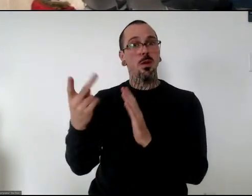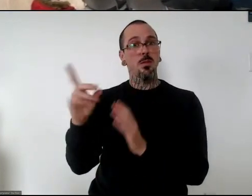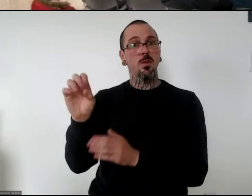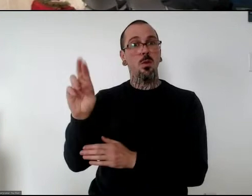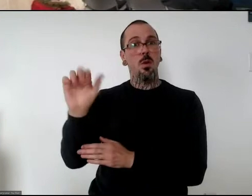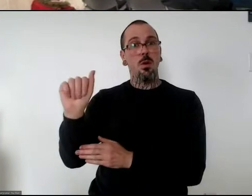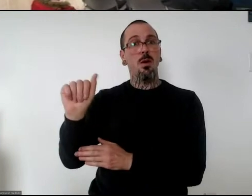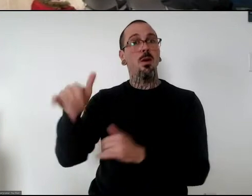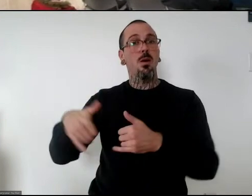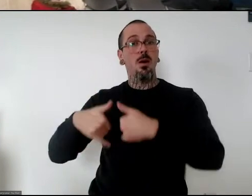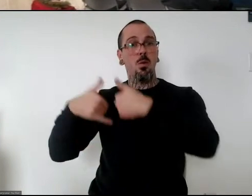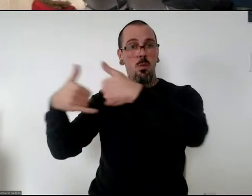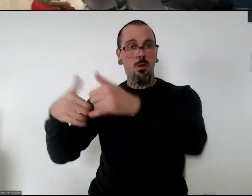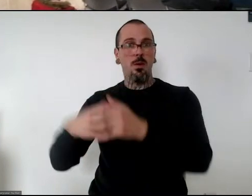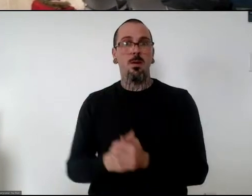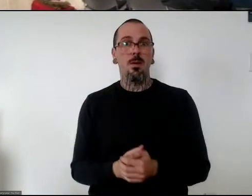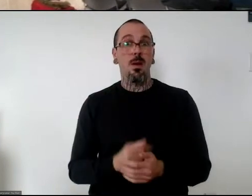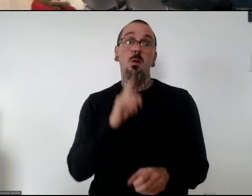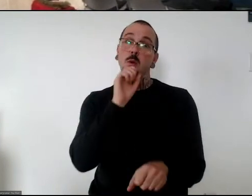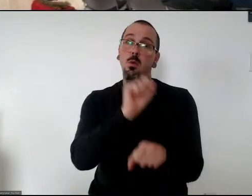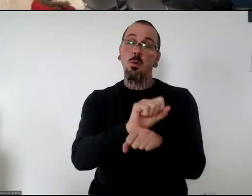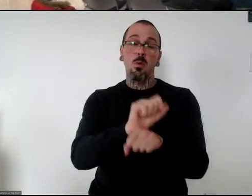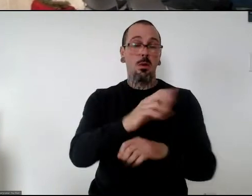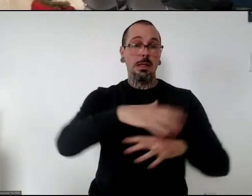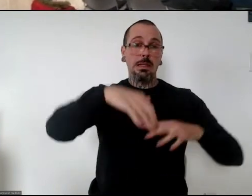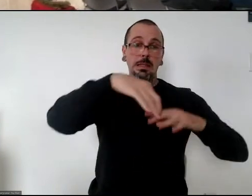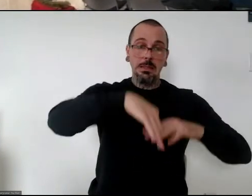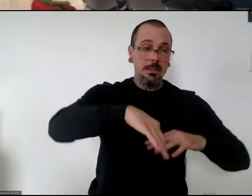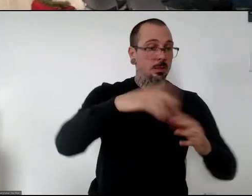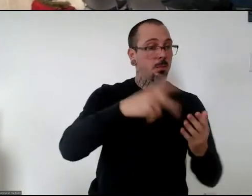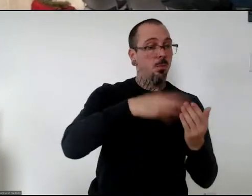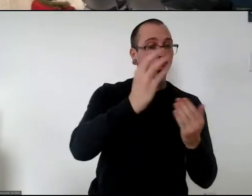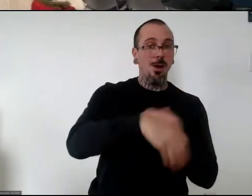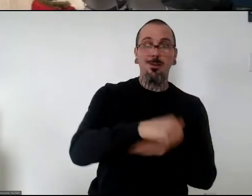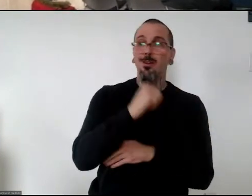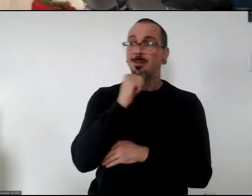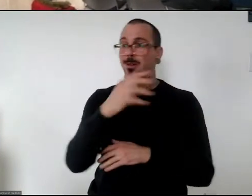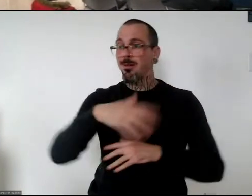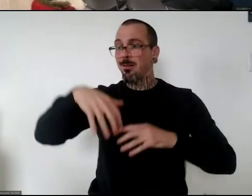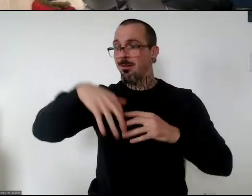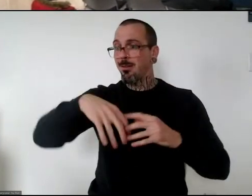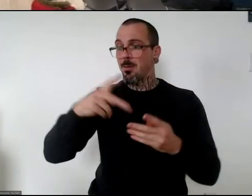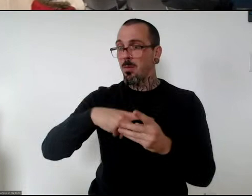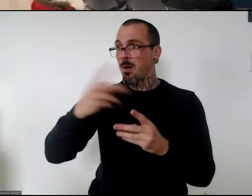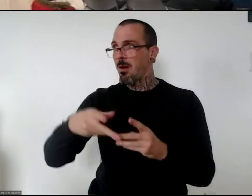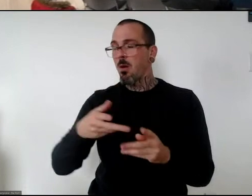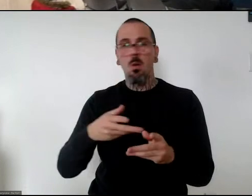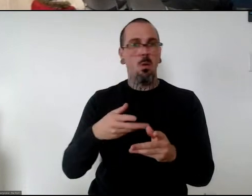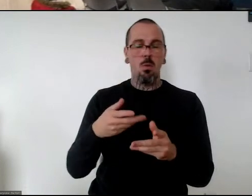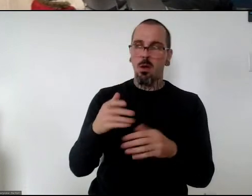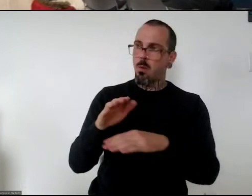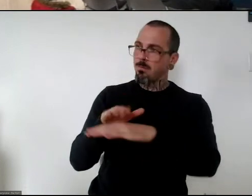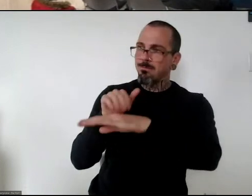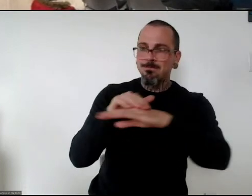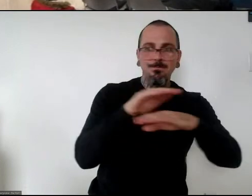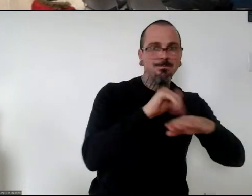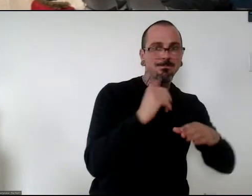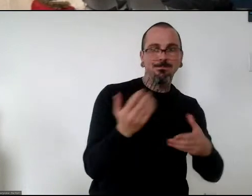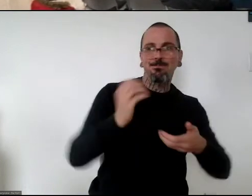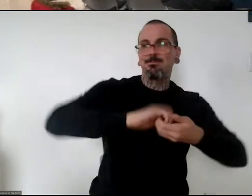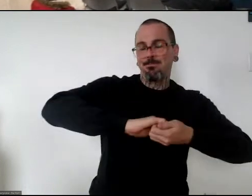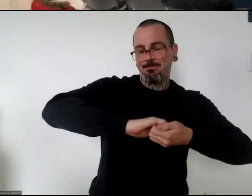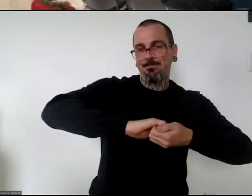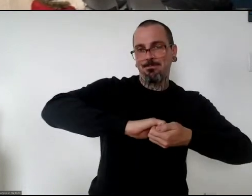and collaborator in both Indigenous and non-Indigenous projects. Among her many achievements and accolades, Deanthe is a member